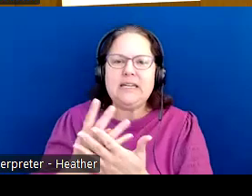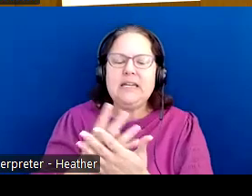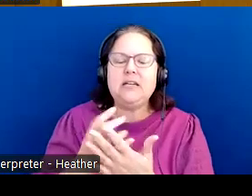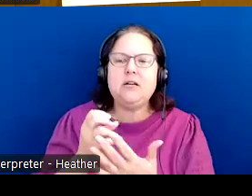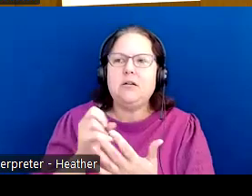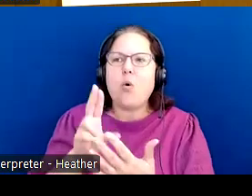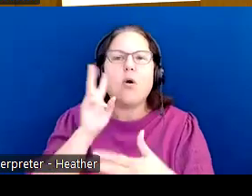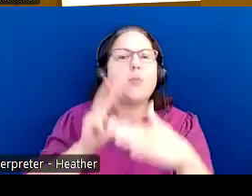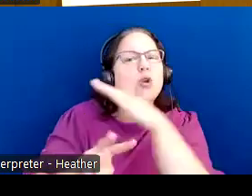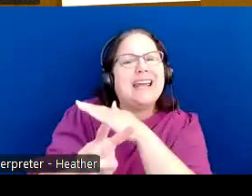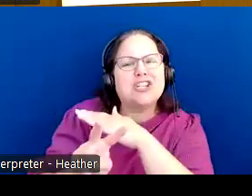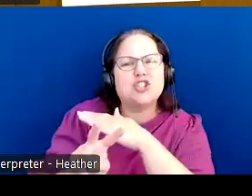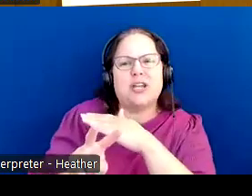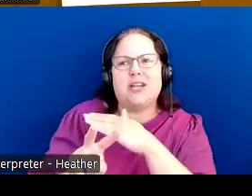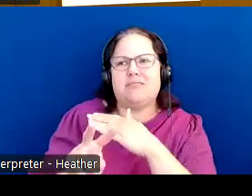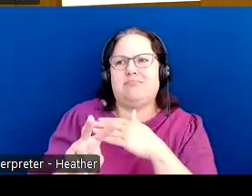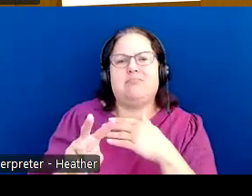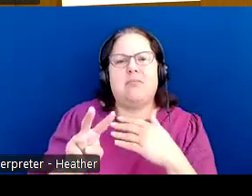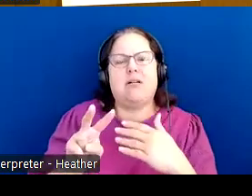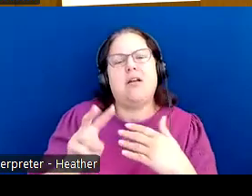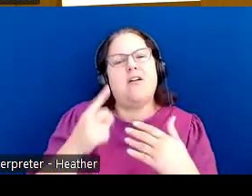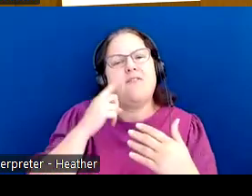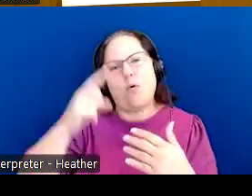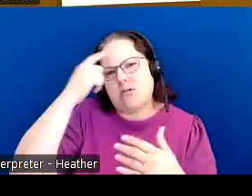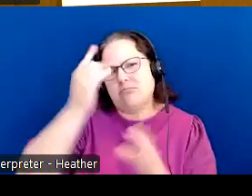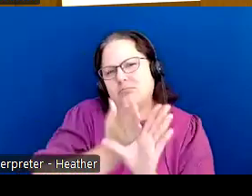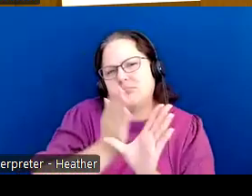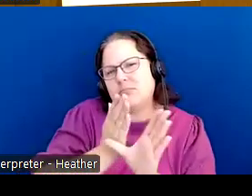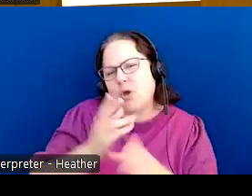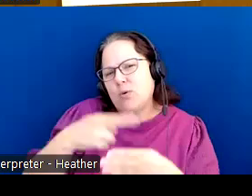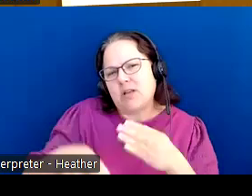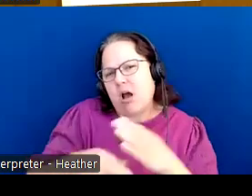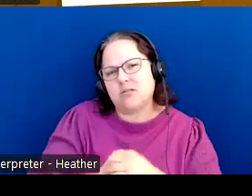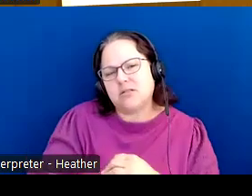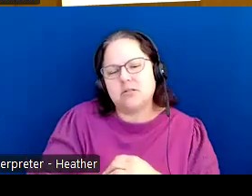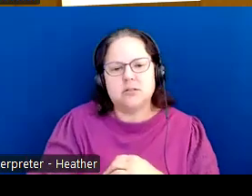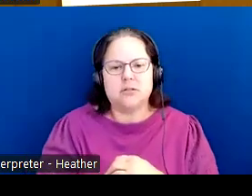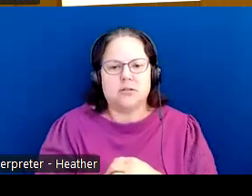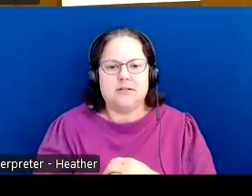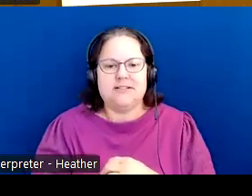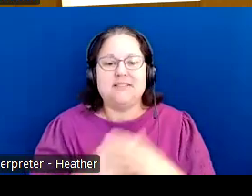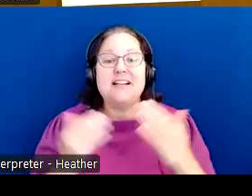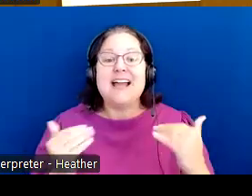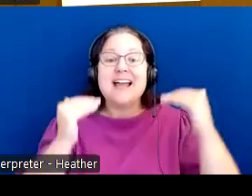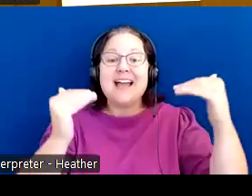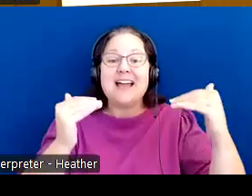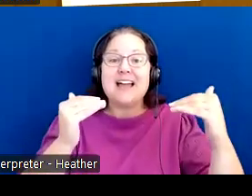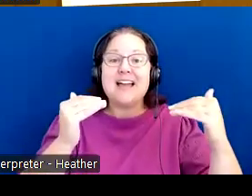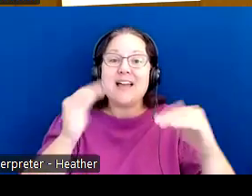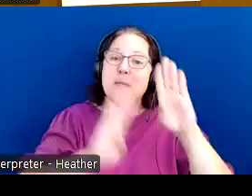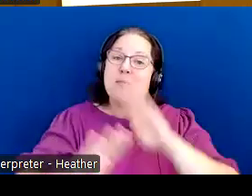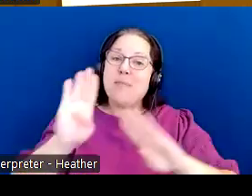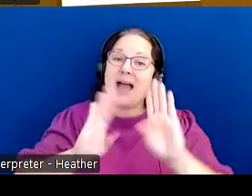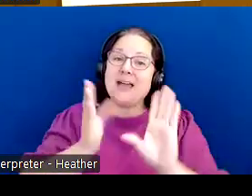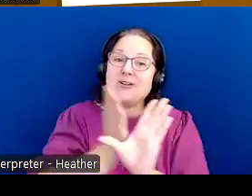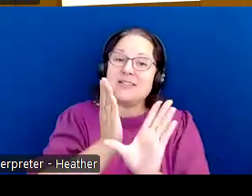the predictor for psychological outcomes. So the biopsychosocial model, y'all have taught me about this.